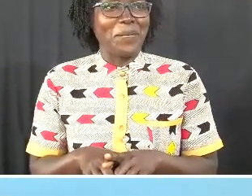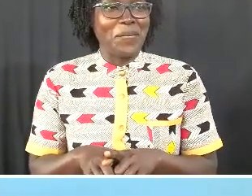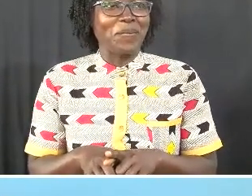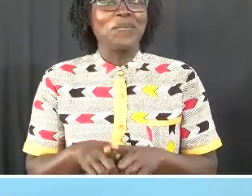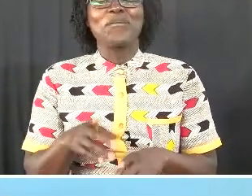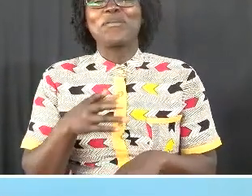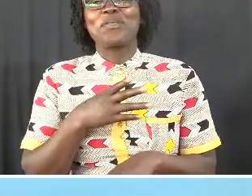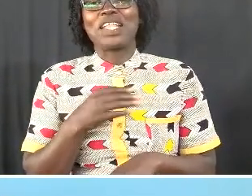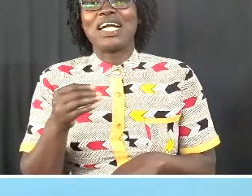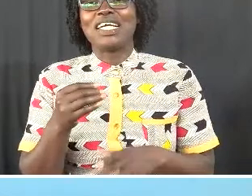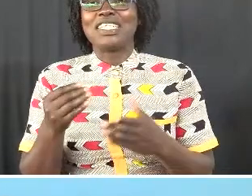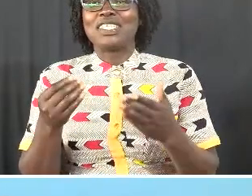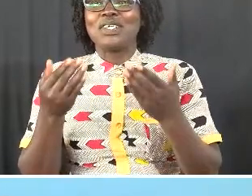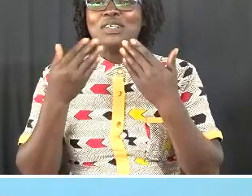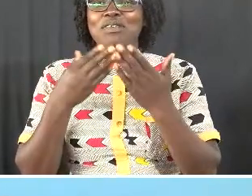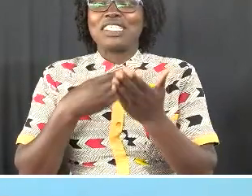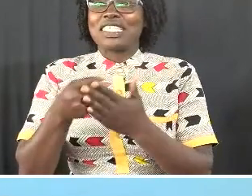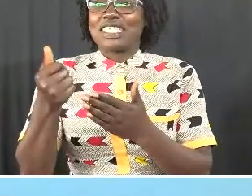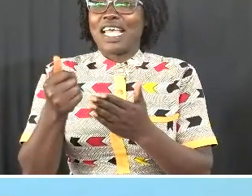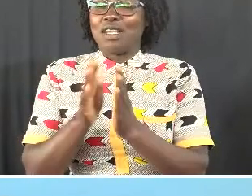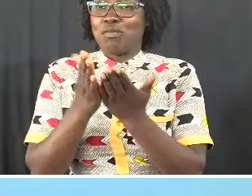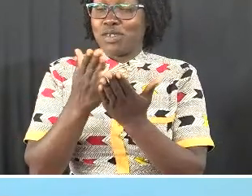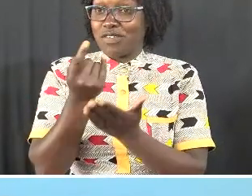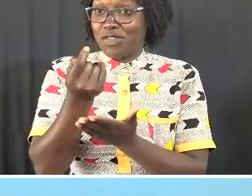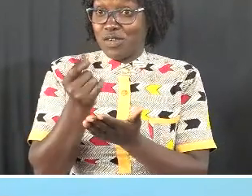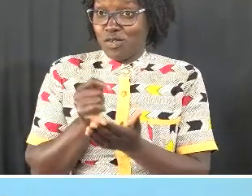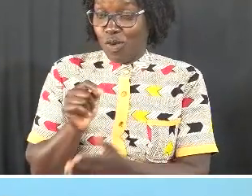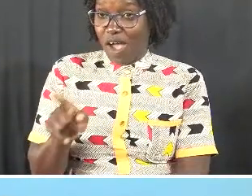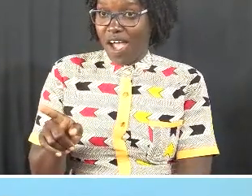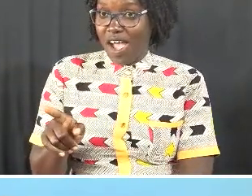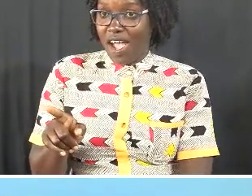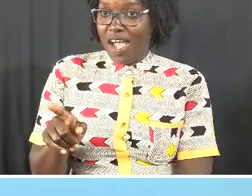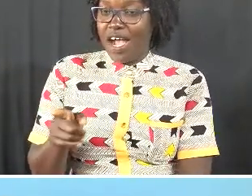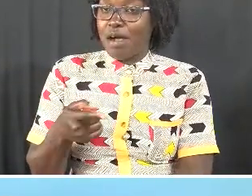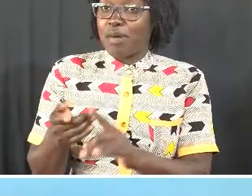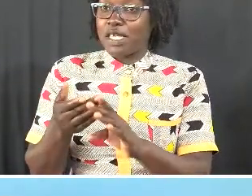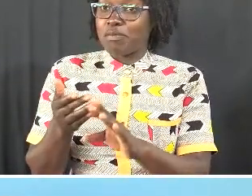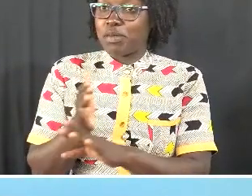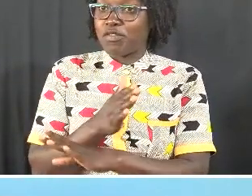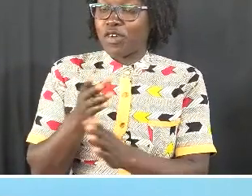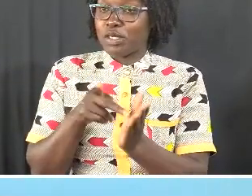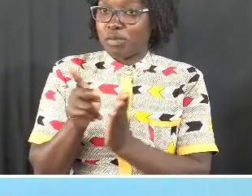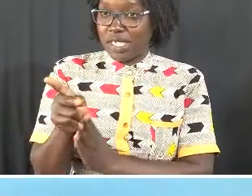we managed to sell a few books to her. But before